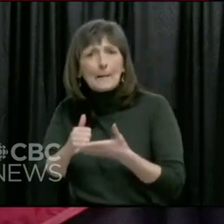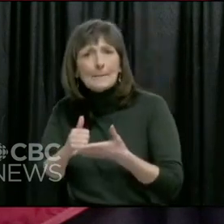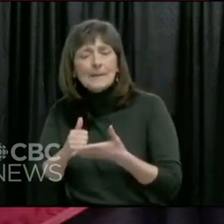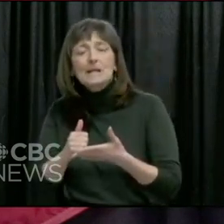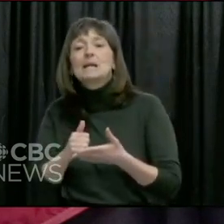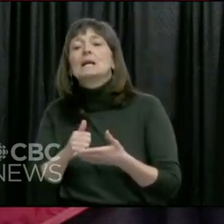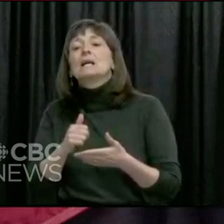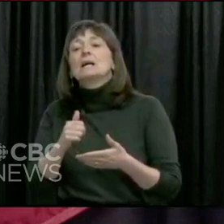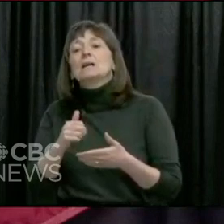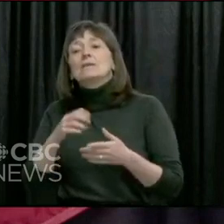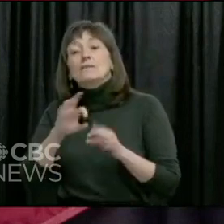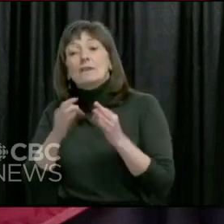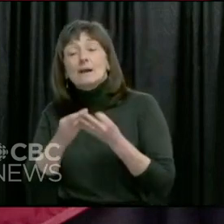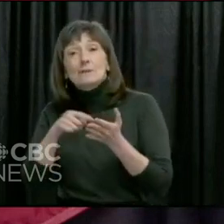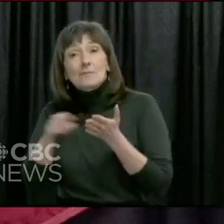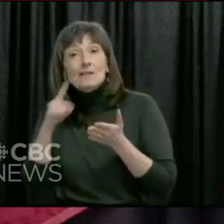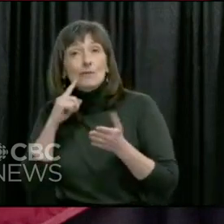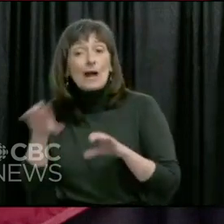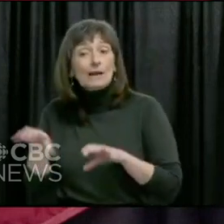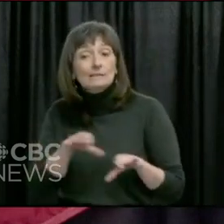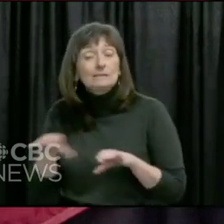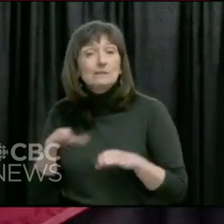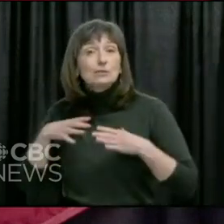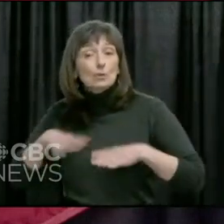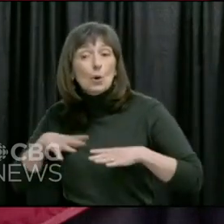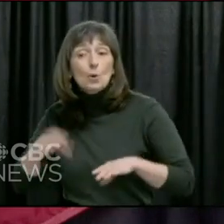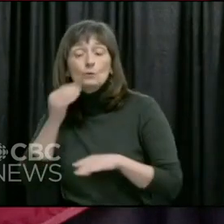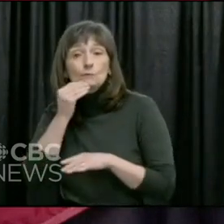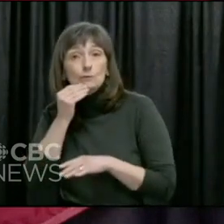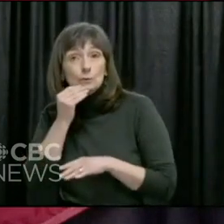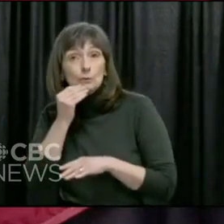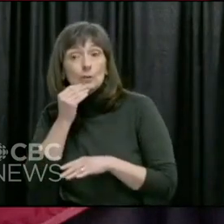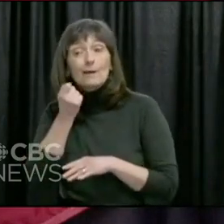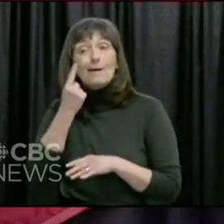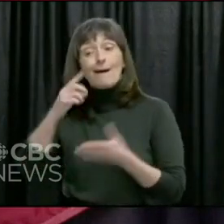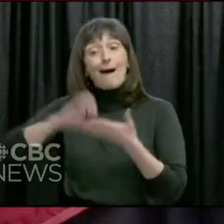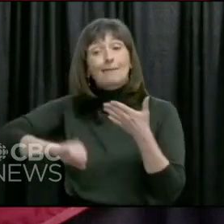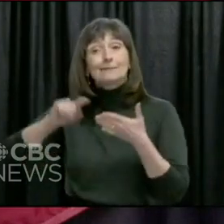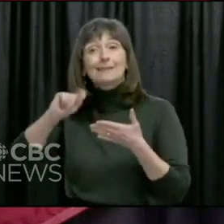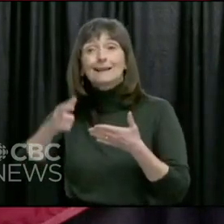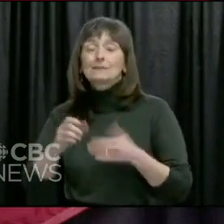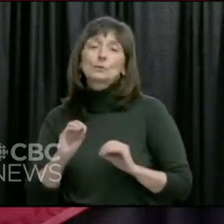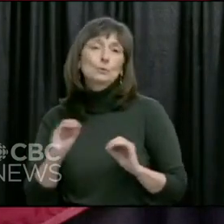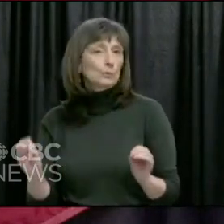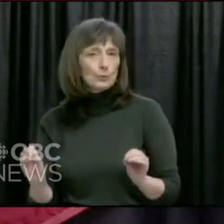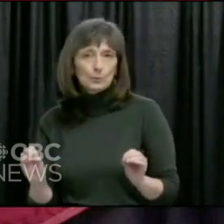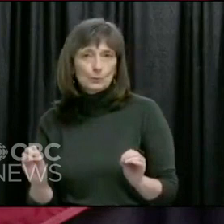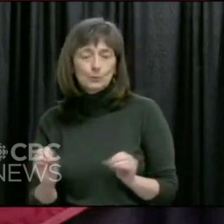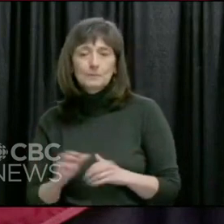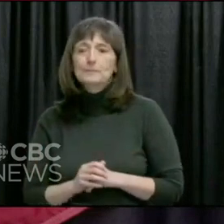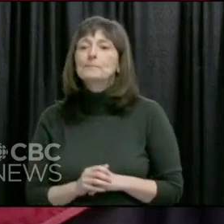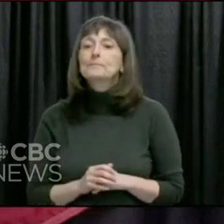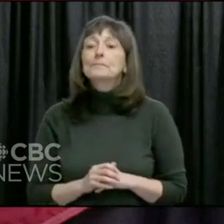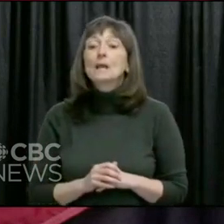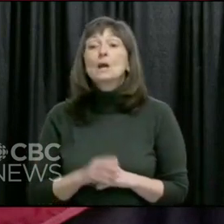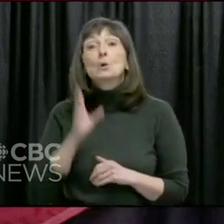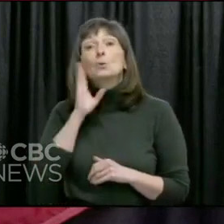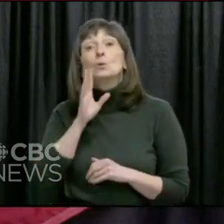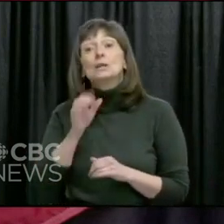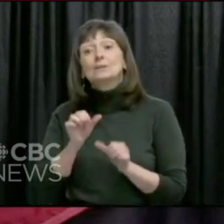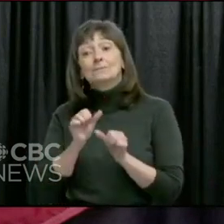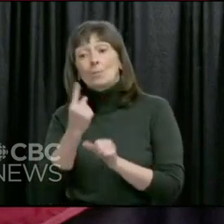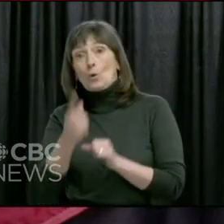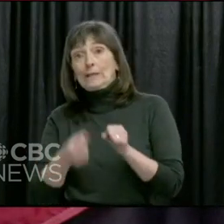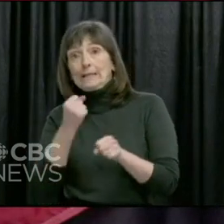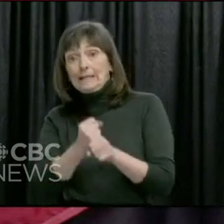food, clothes, and activities that they can do together at home. This increase will be in place for the year of